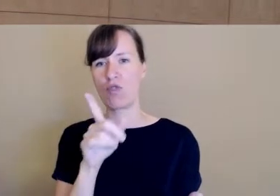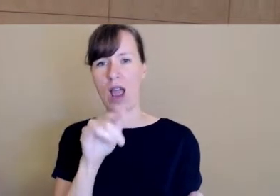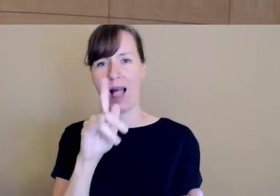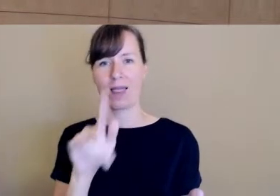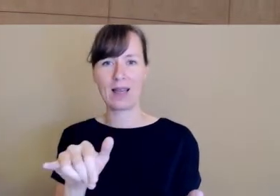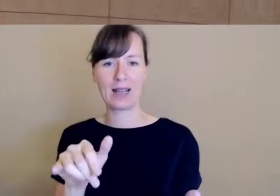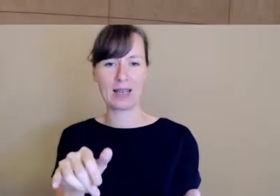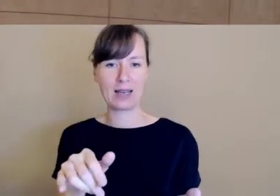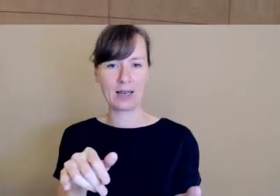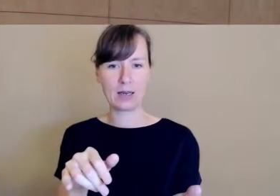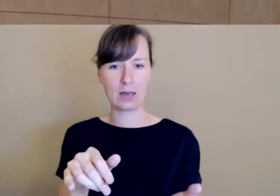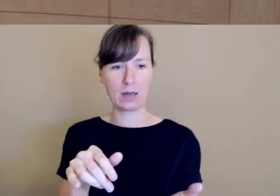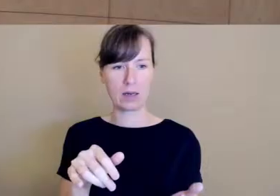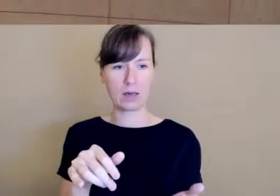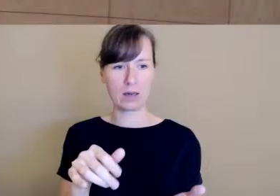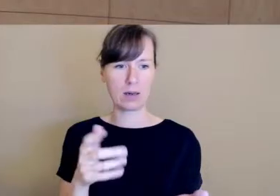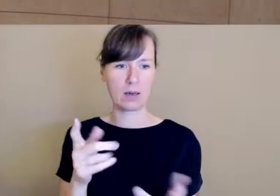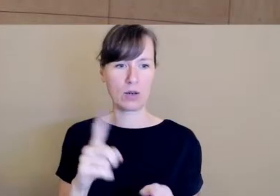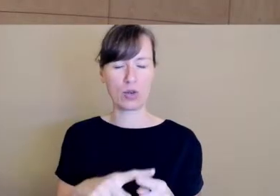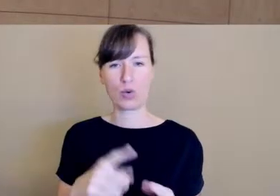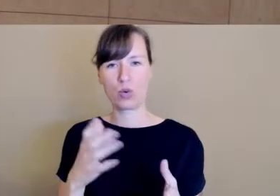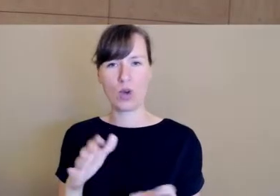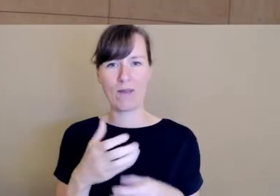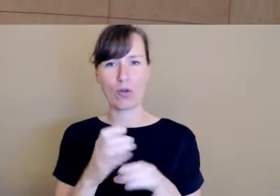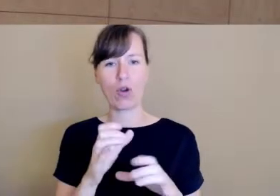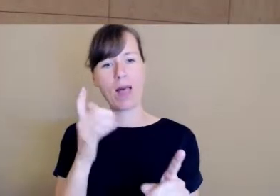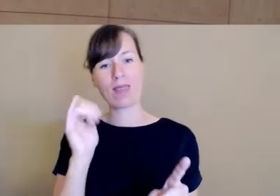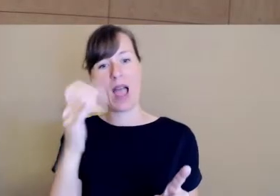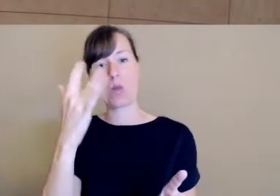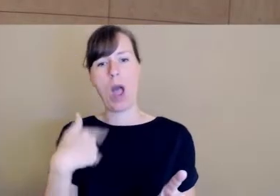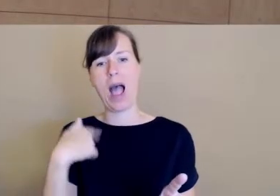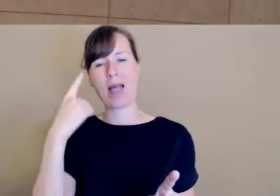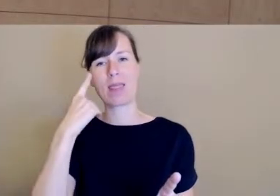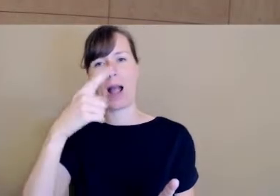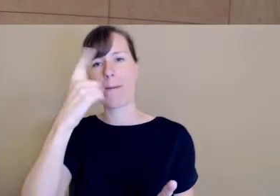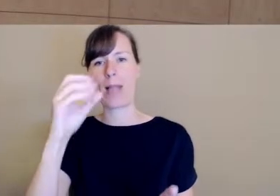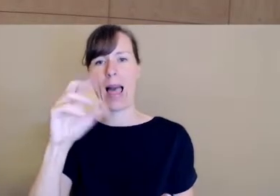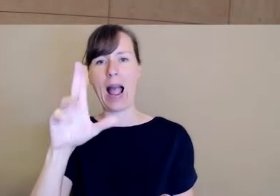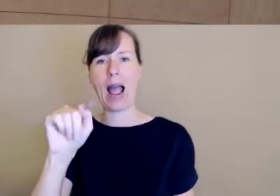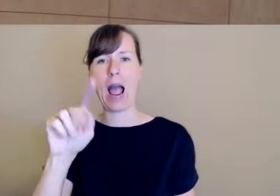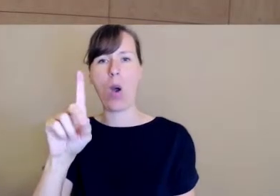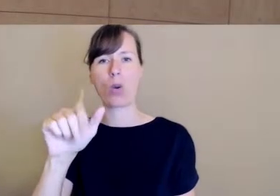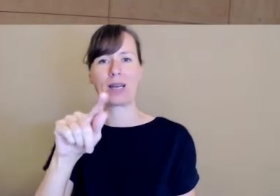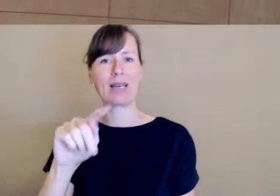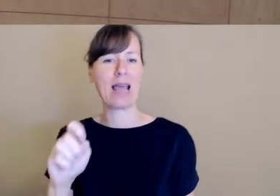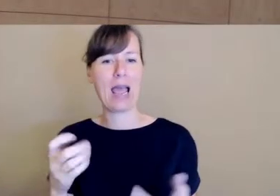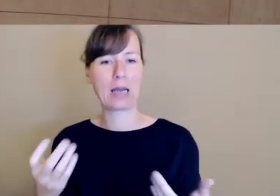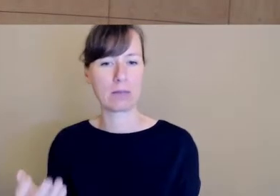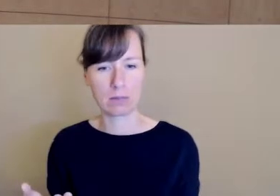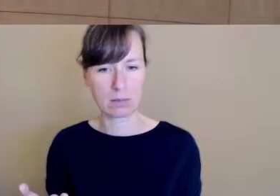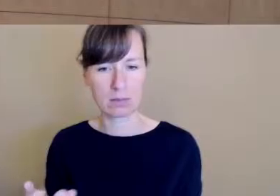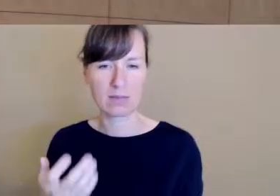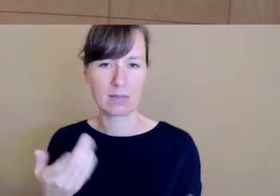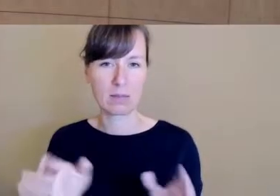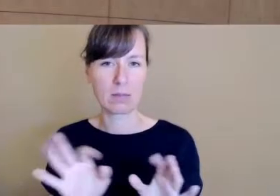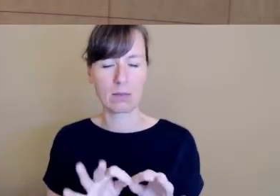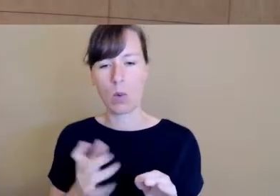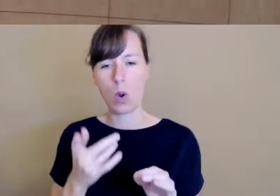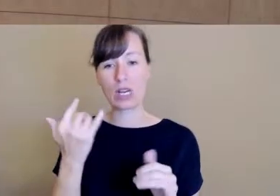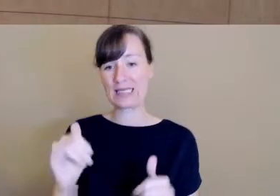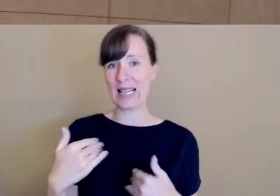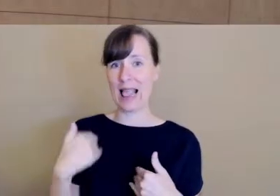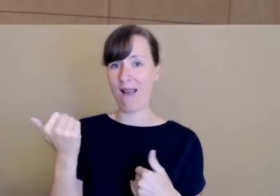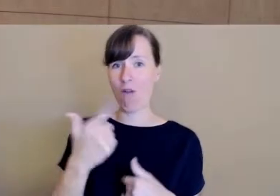reality to have created. So that's why I think the blackout date, you can still have all the events you want, just don't spend any, taxpayer dollars on